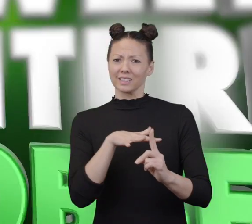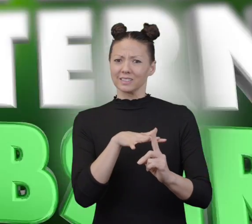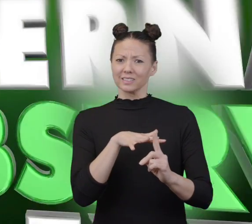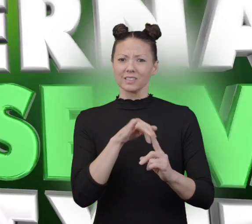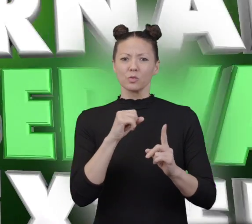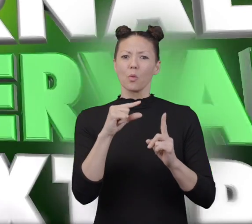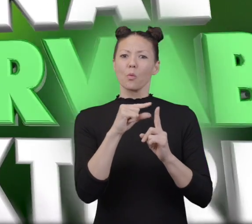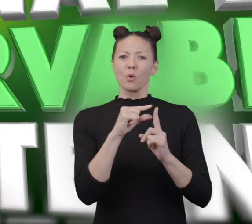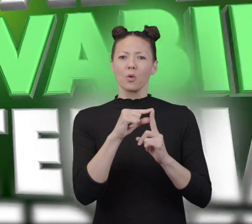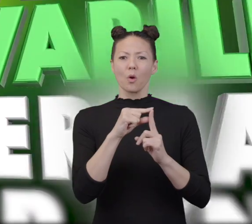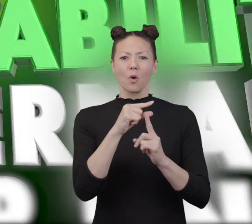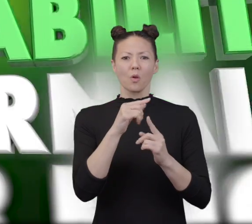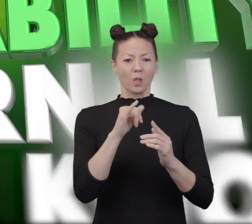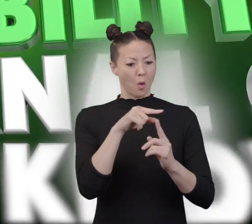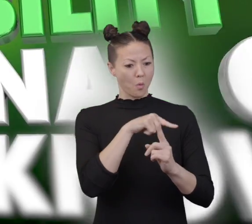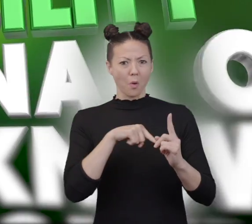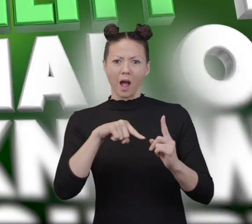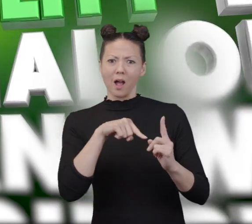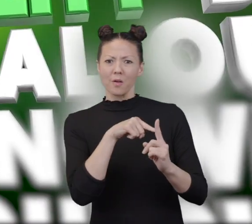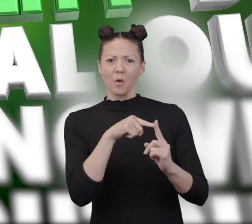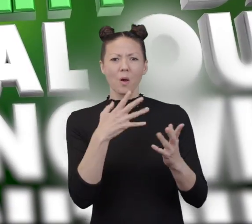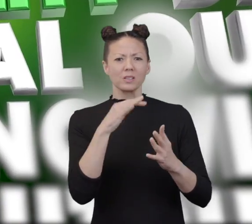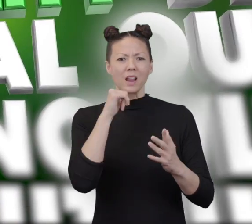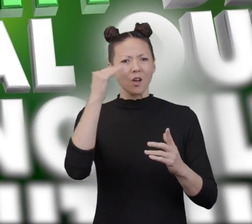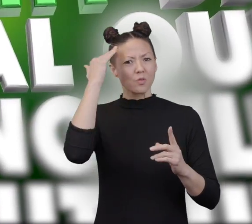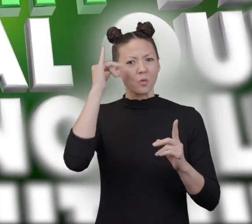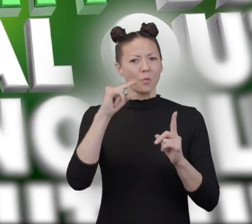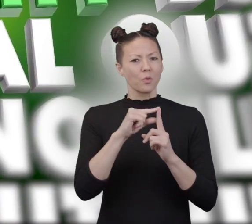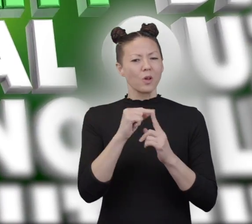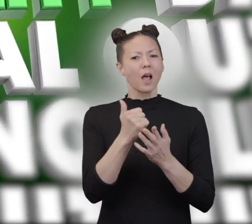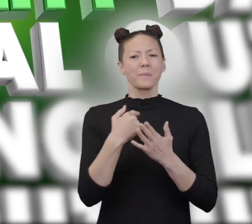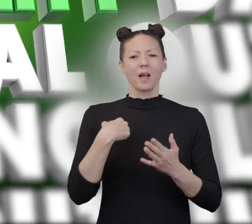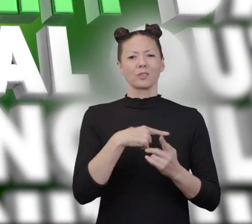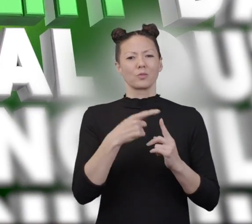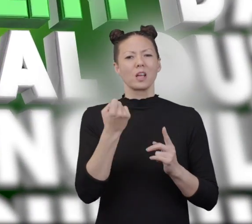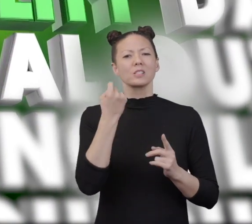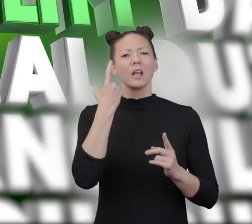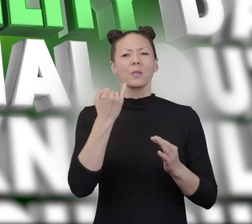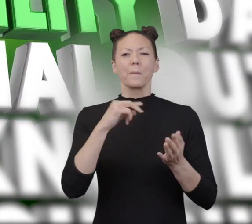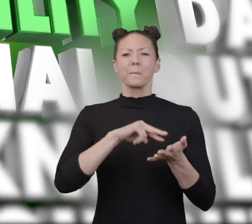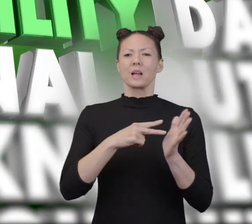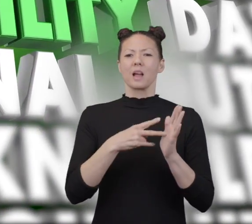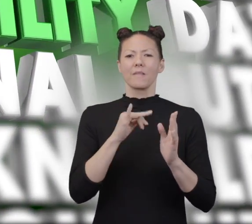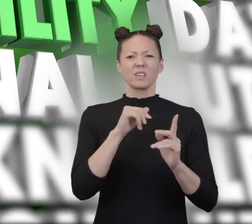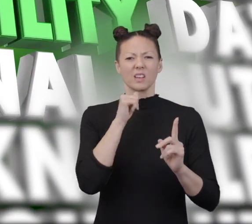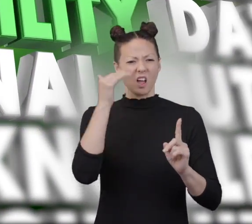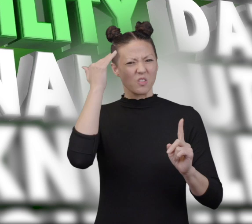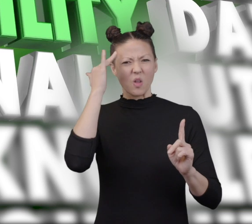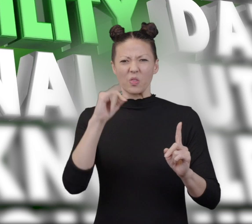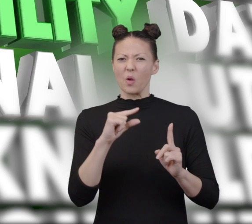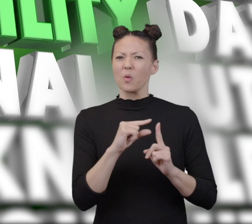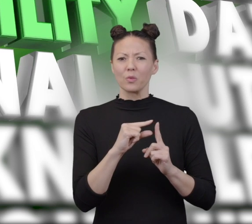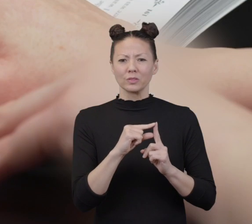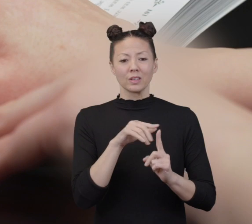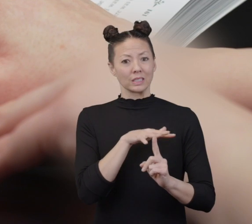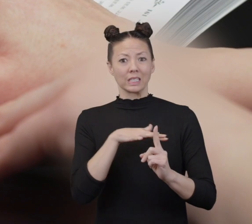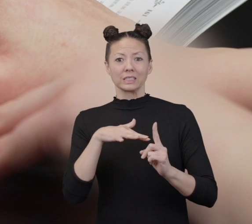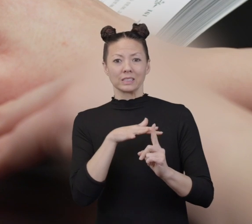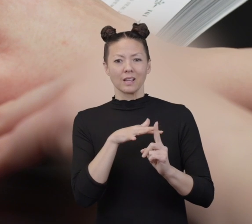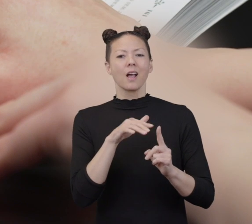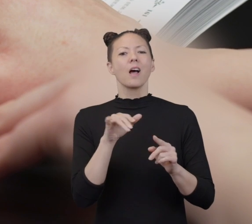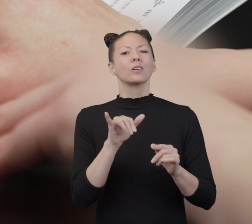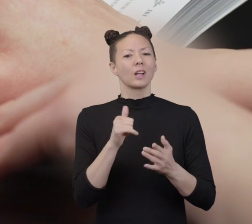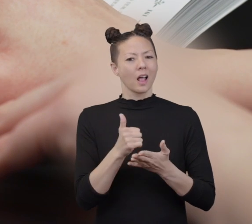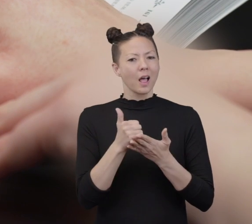Context is the words around an unknown word that help us understand the meaning of that unknown word. Context